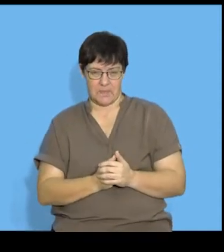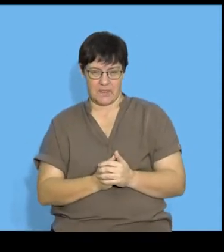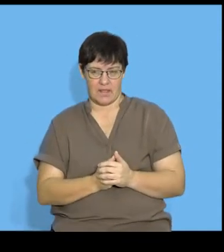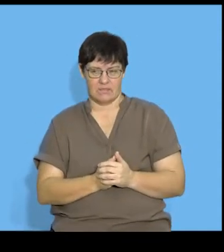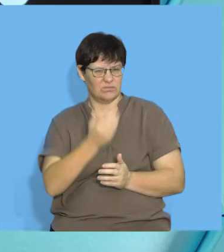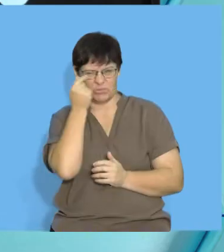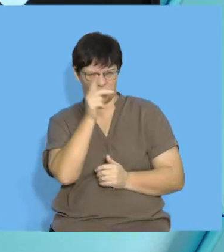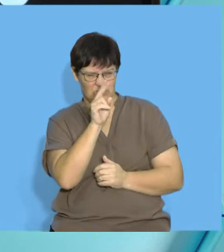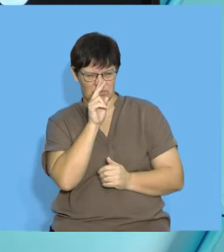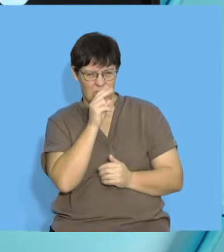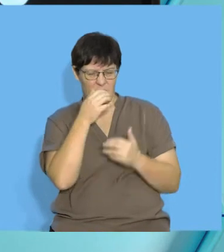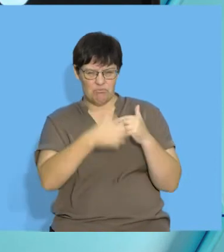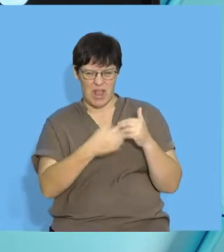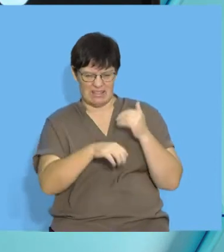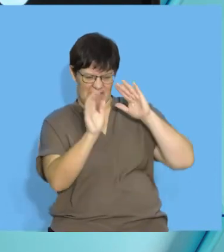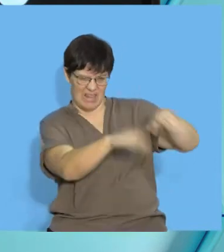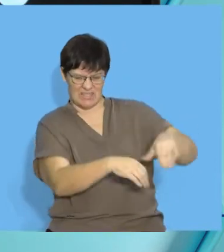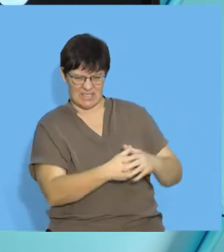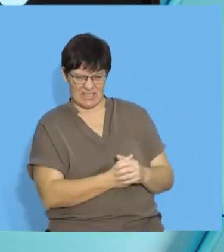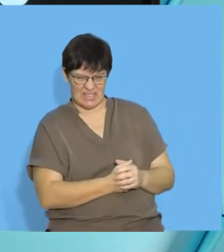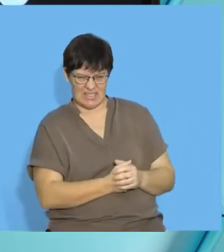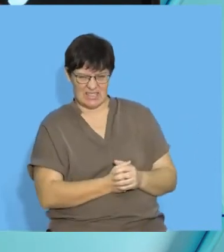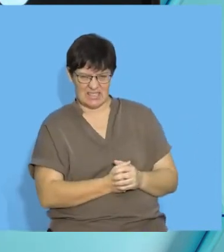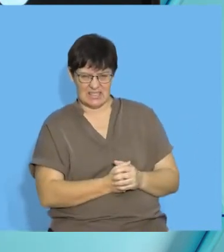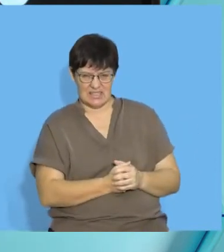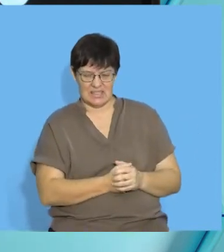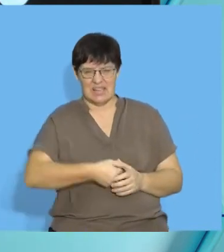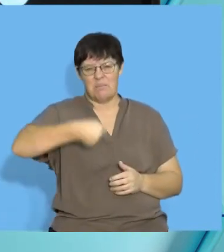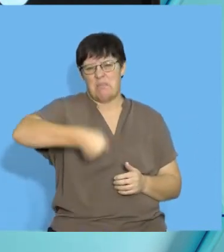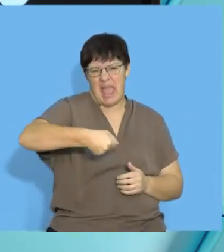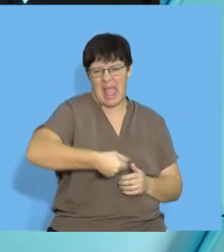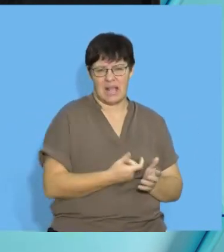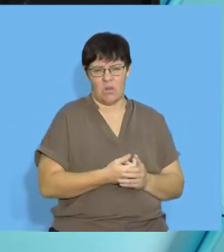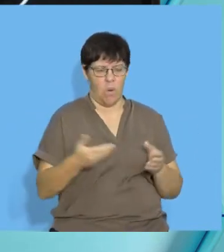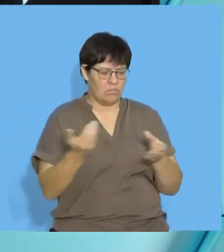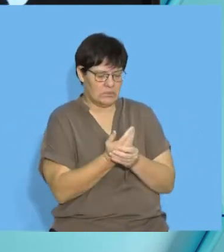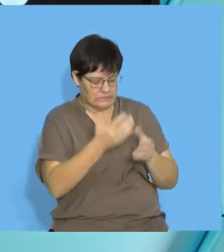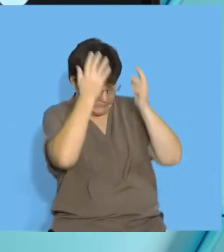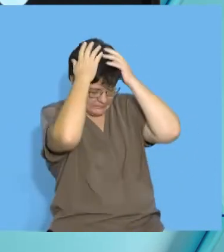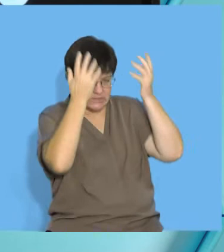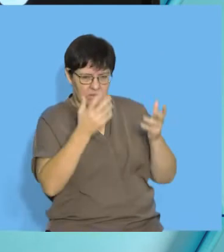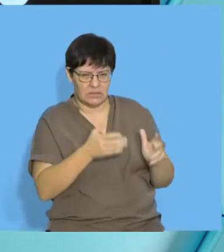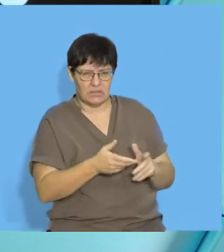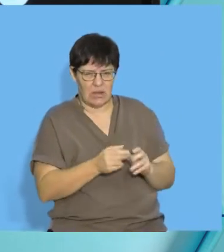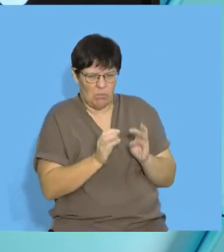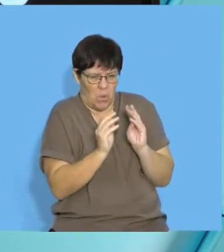left bread, all right, in your suitcase, or you've hidden it somewhere, and it looks furry. It's like fuzzy.